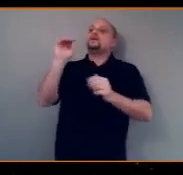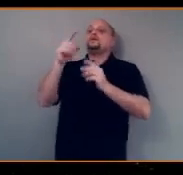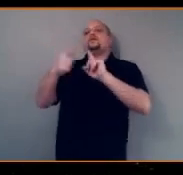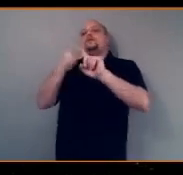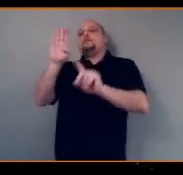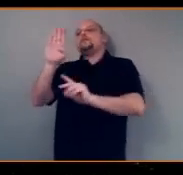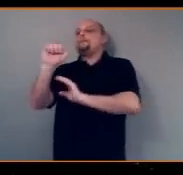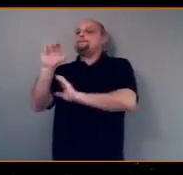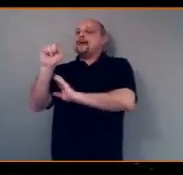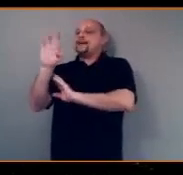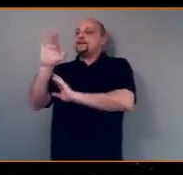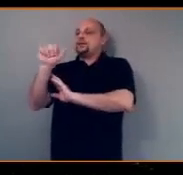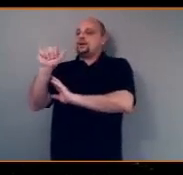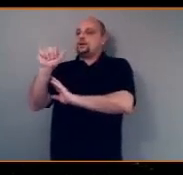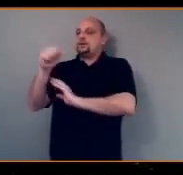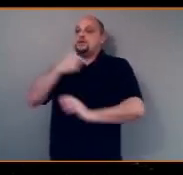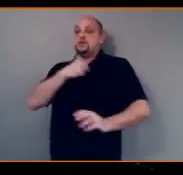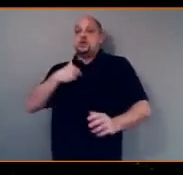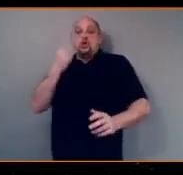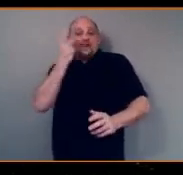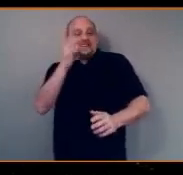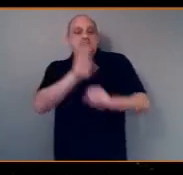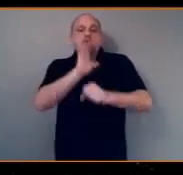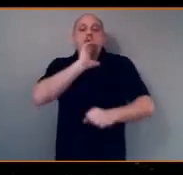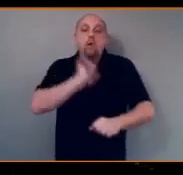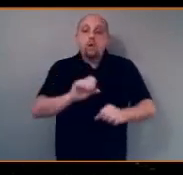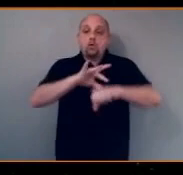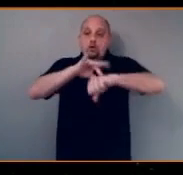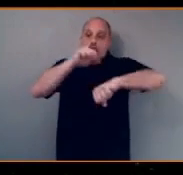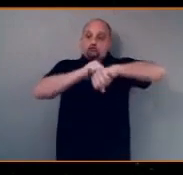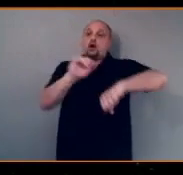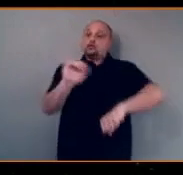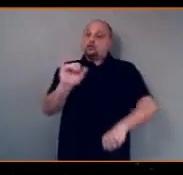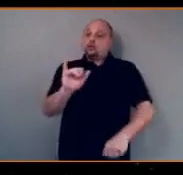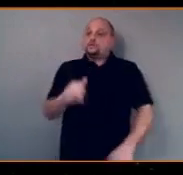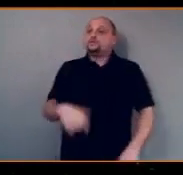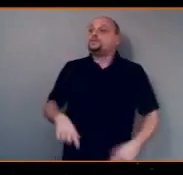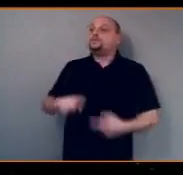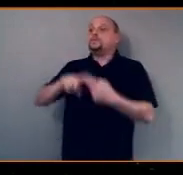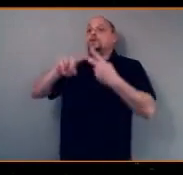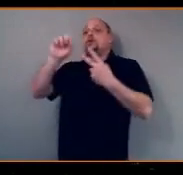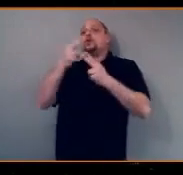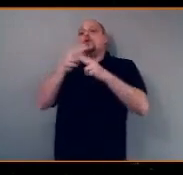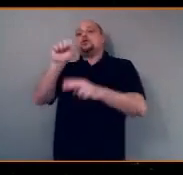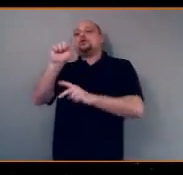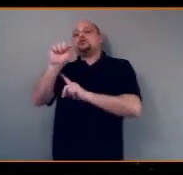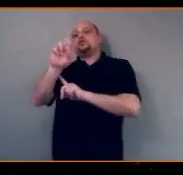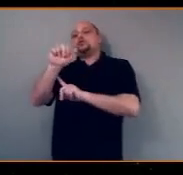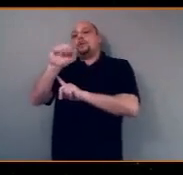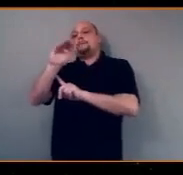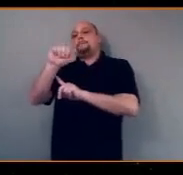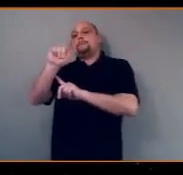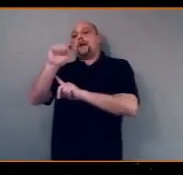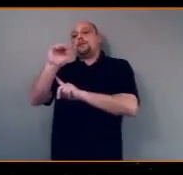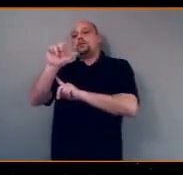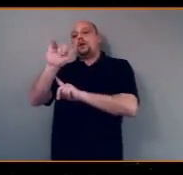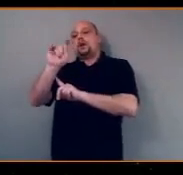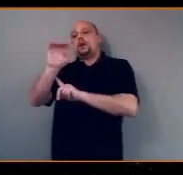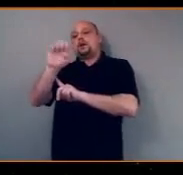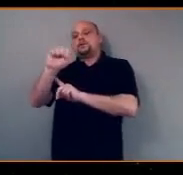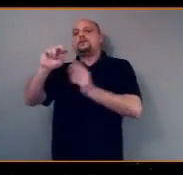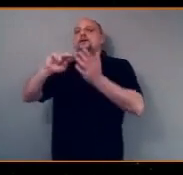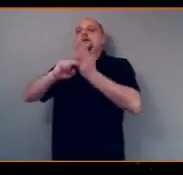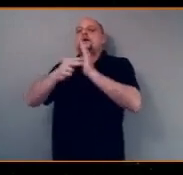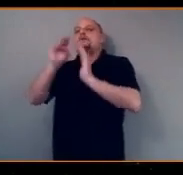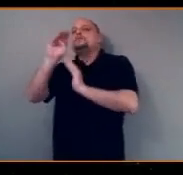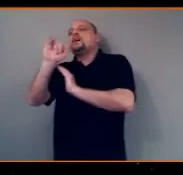like that we do find on ancient Earth rocks. It can be stromatolites, so microbial structures, like when you see a kind